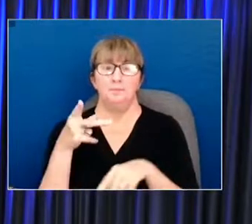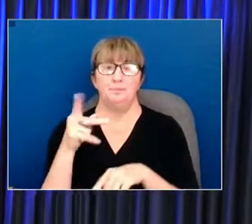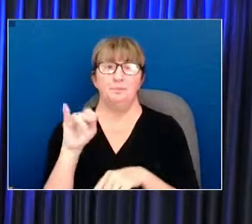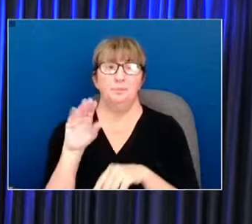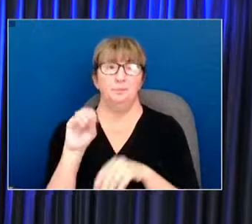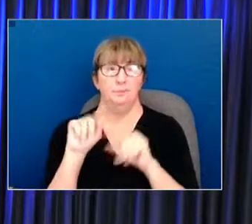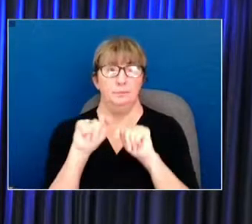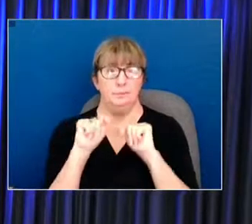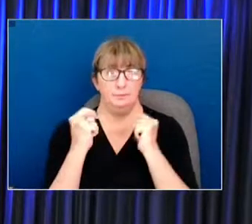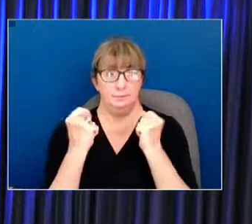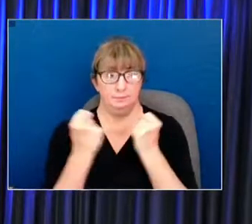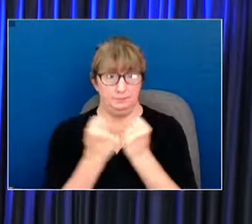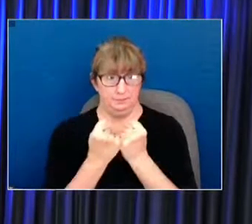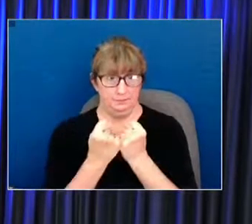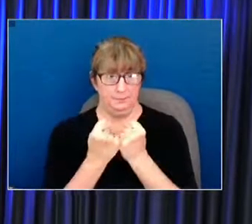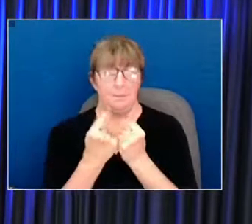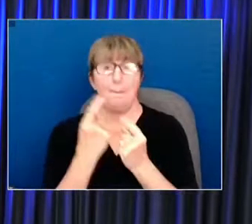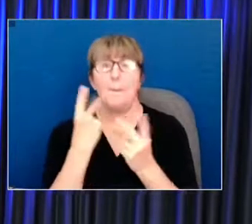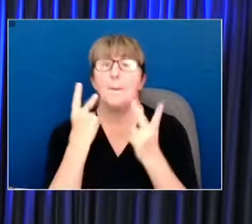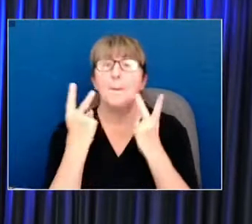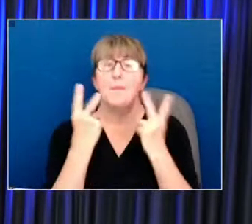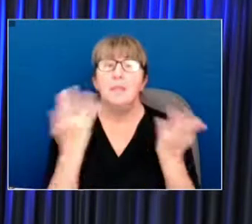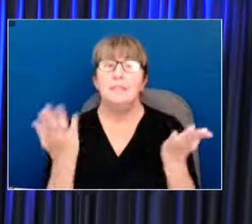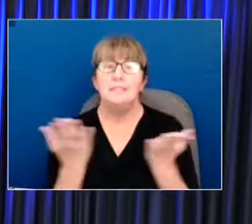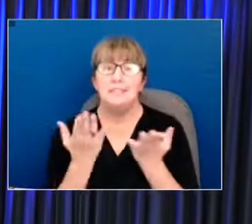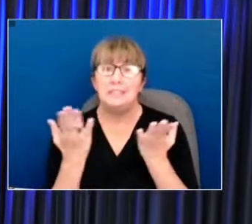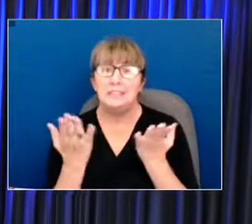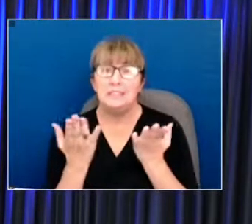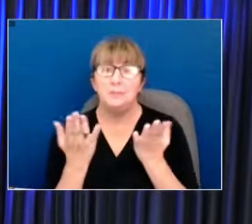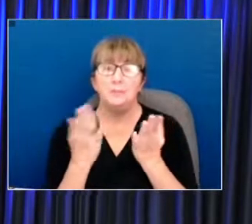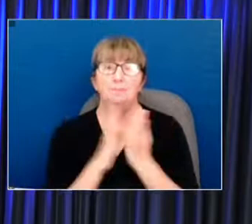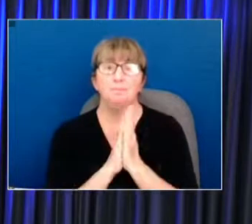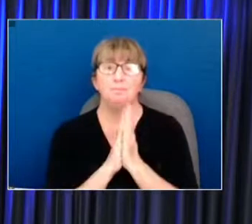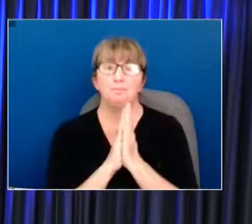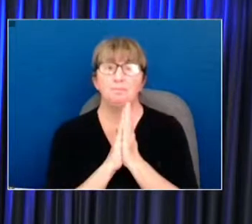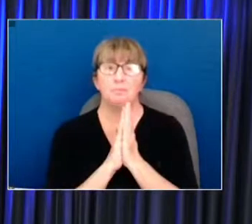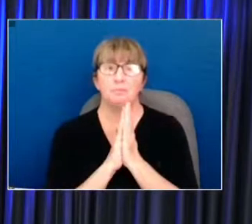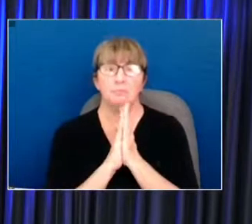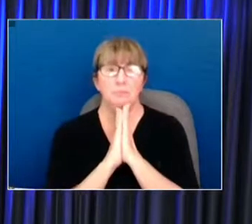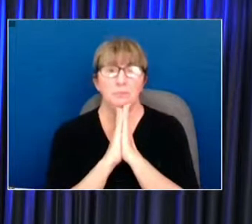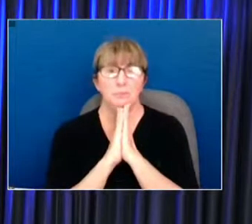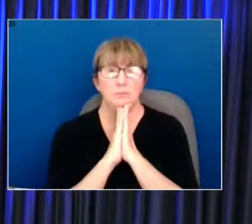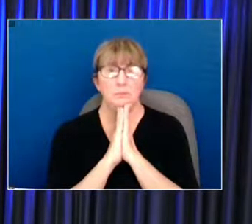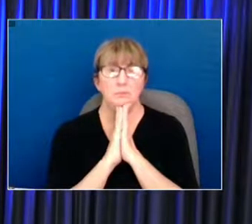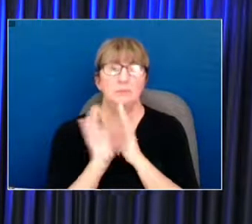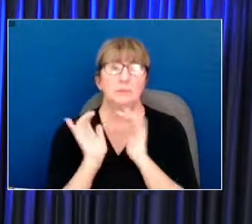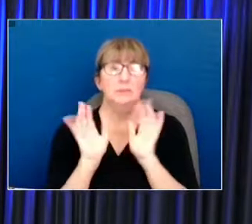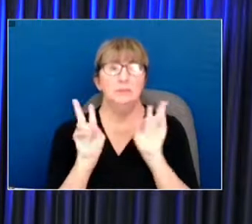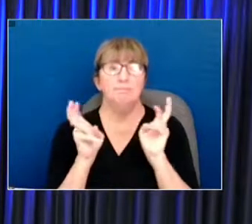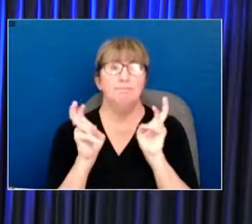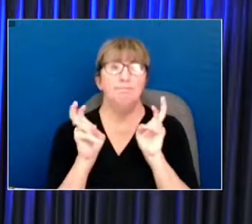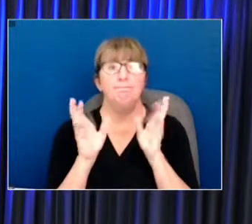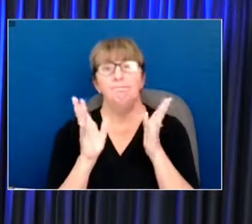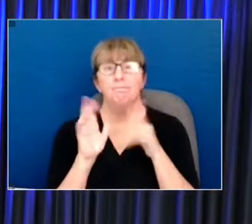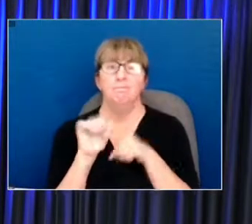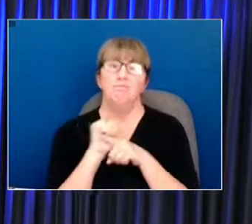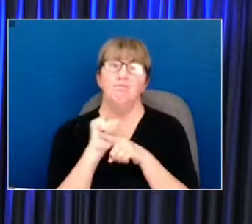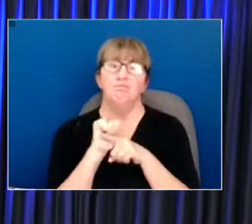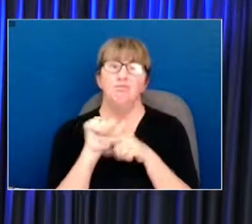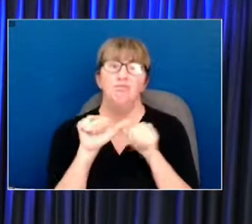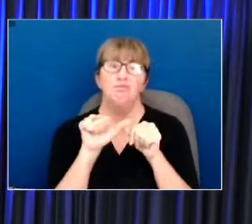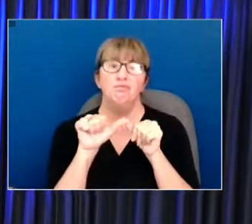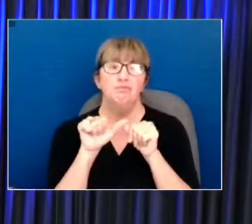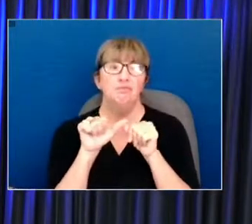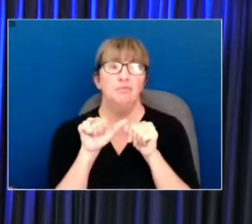is a branded player template, if you will, that has a banner on